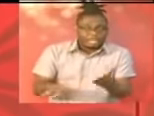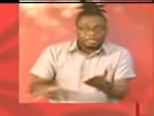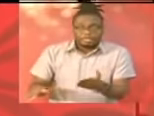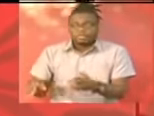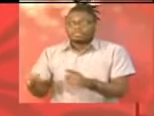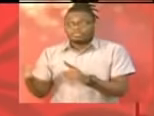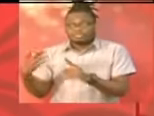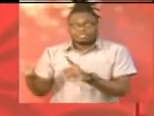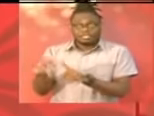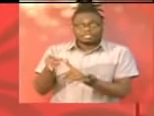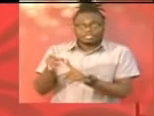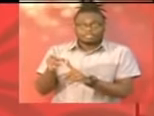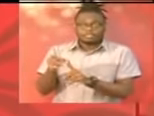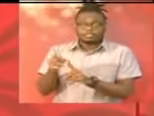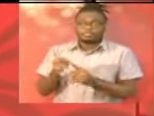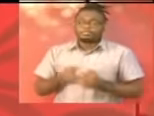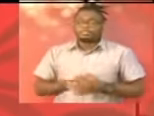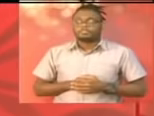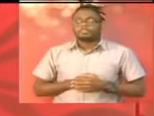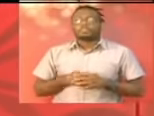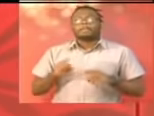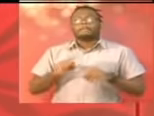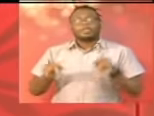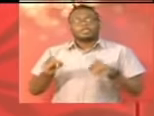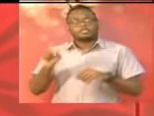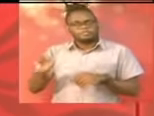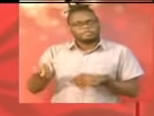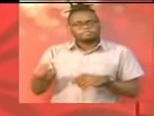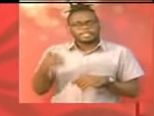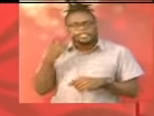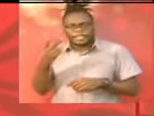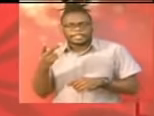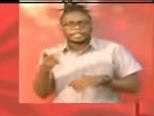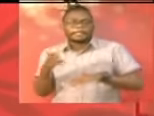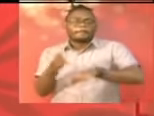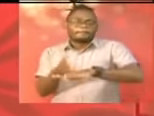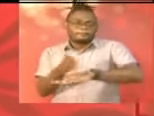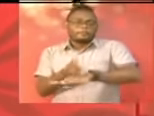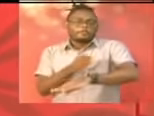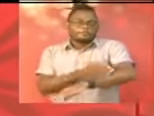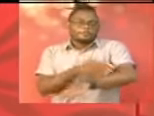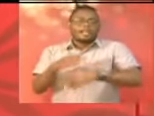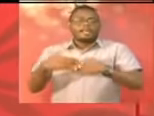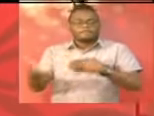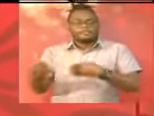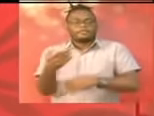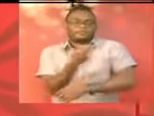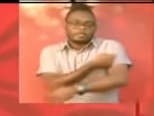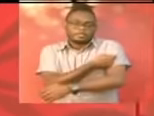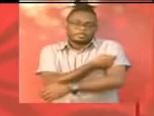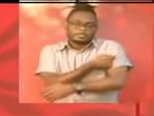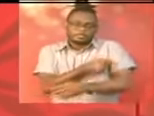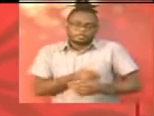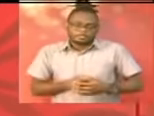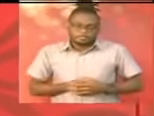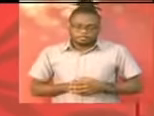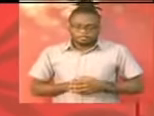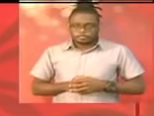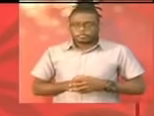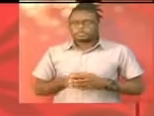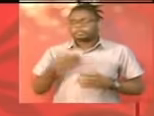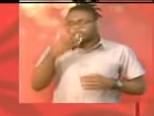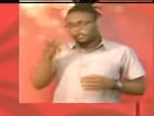residual symptoms after being vaccinated. The key messages I came across doing my research